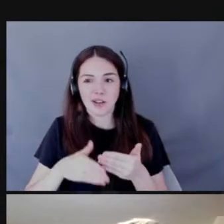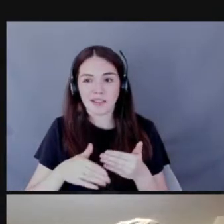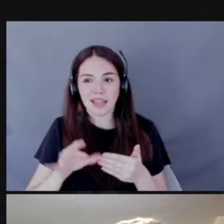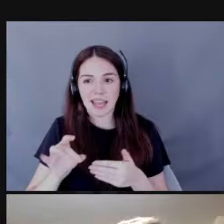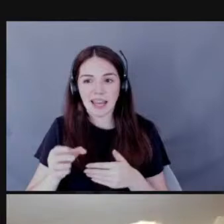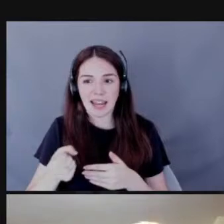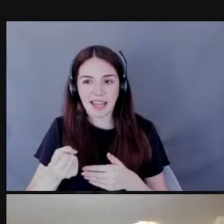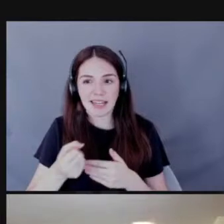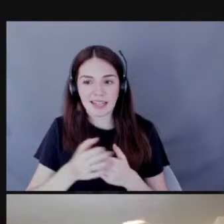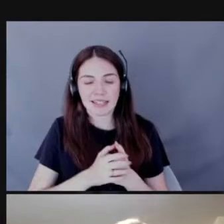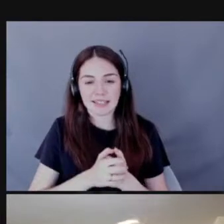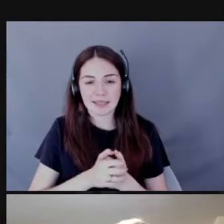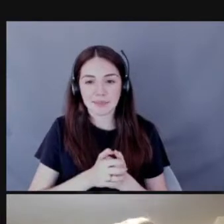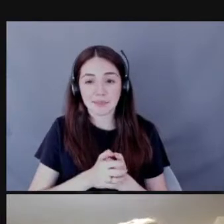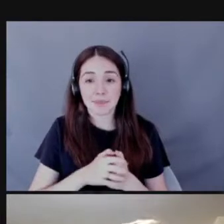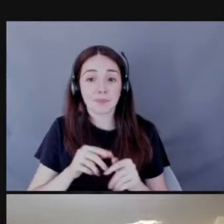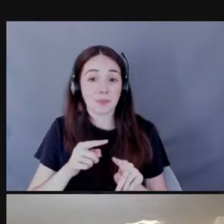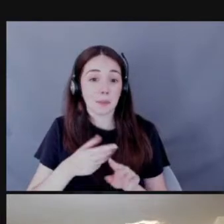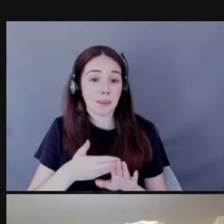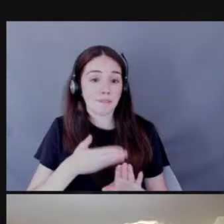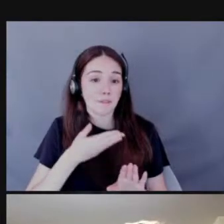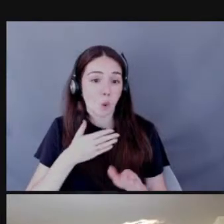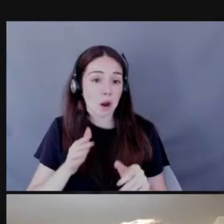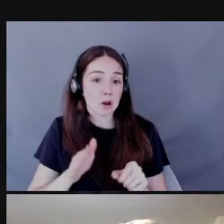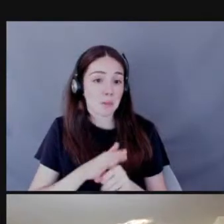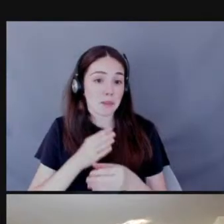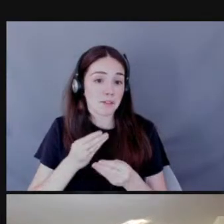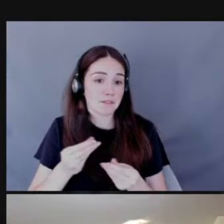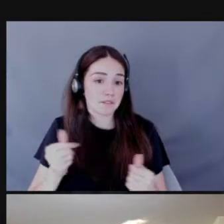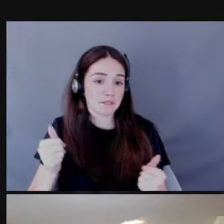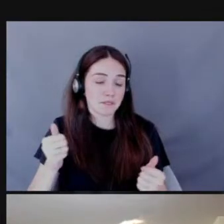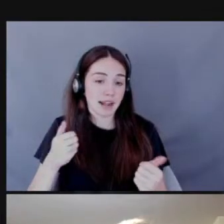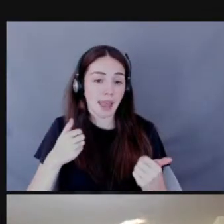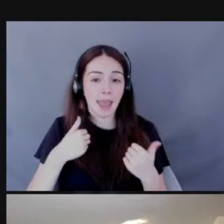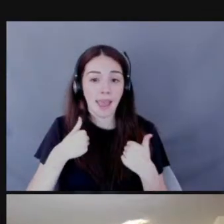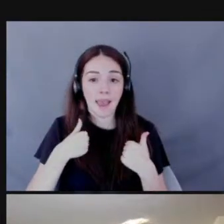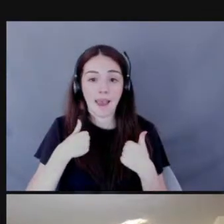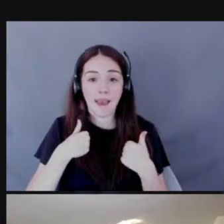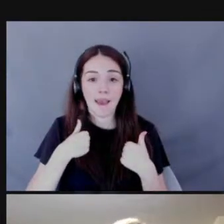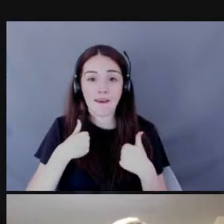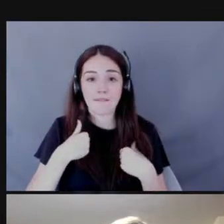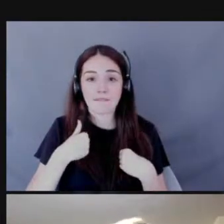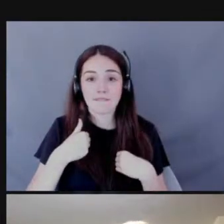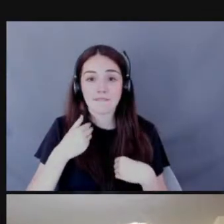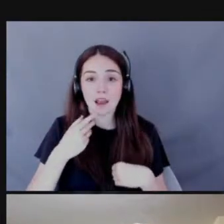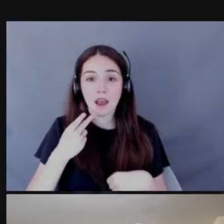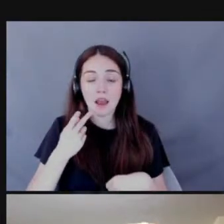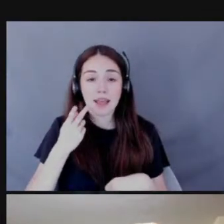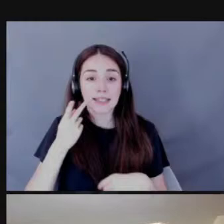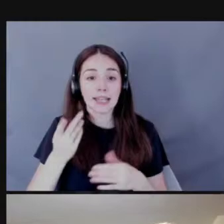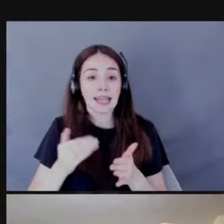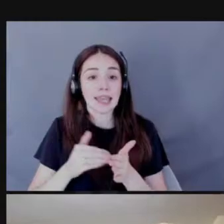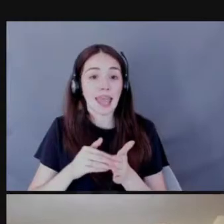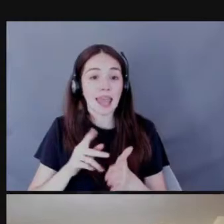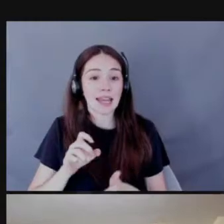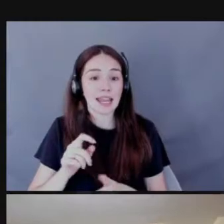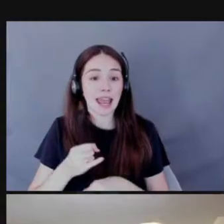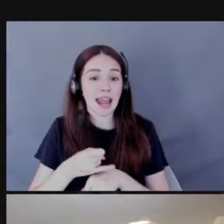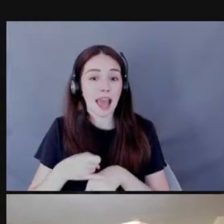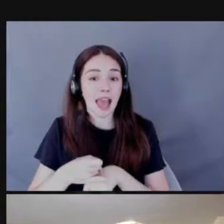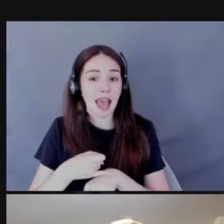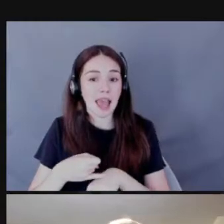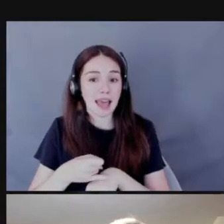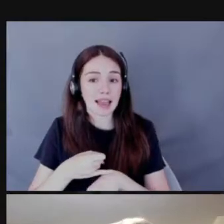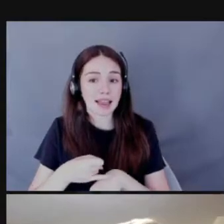But before that happens, there is kind of a second wind around Kent Island. In 1984, there's a